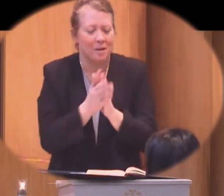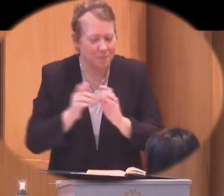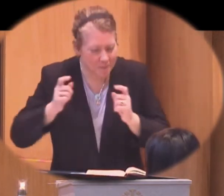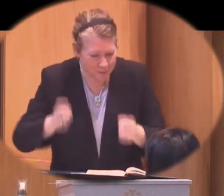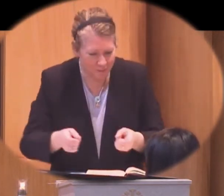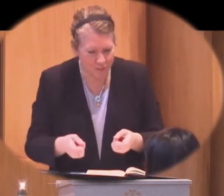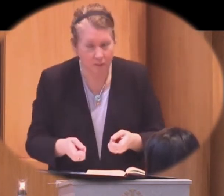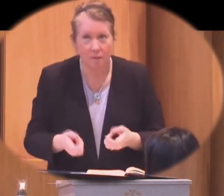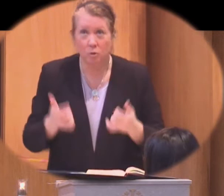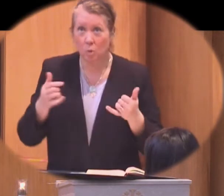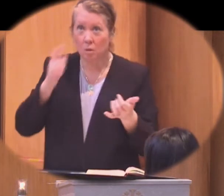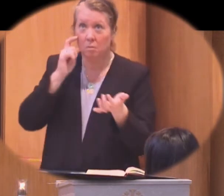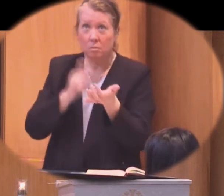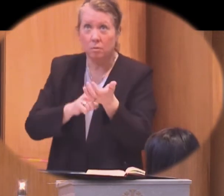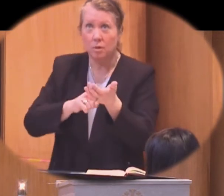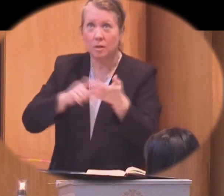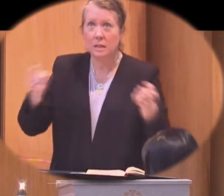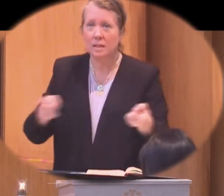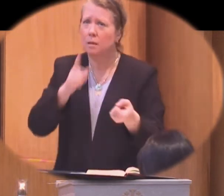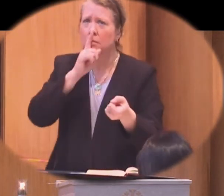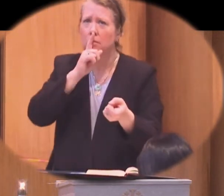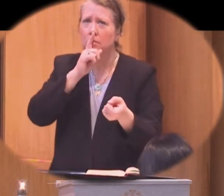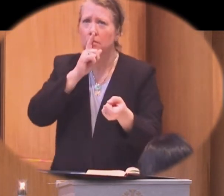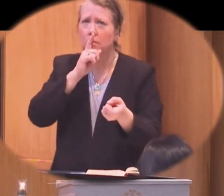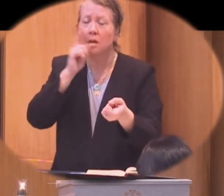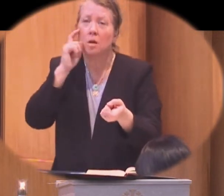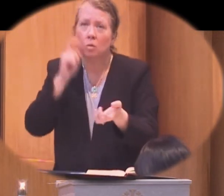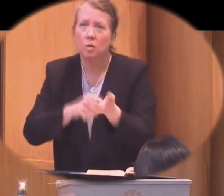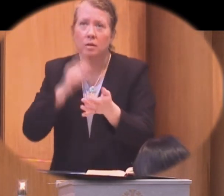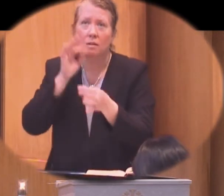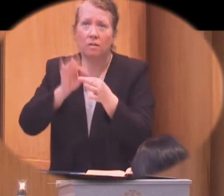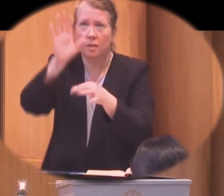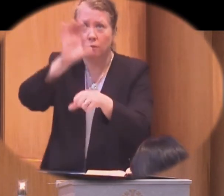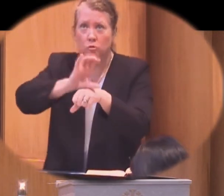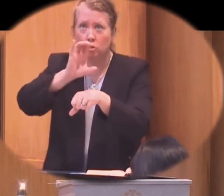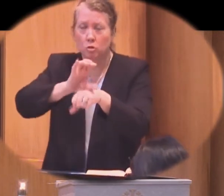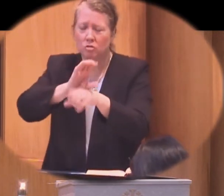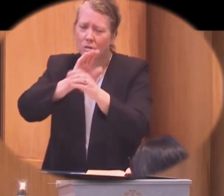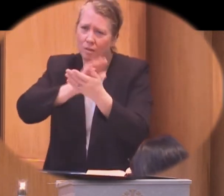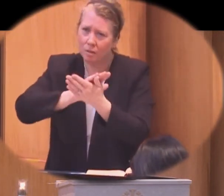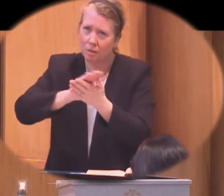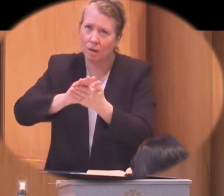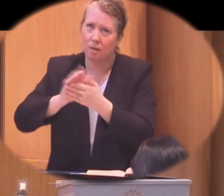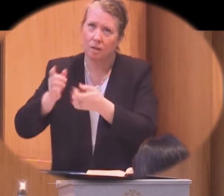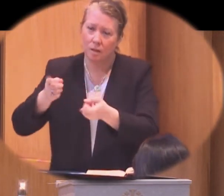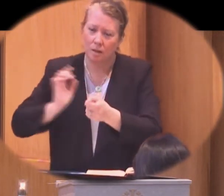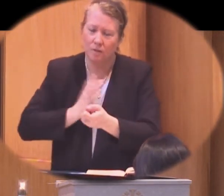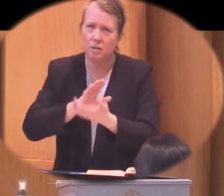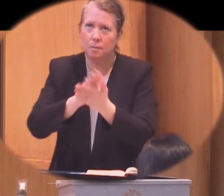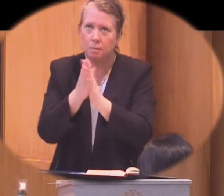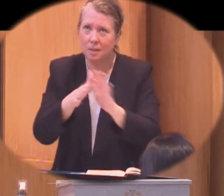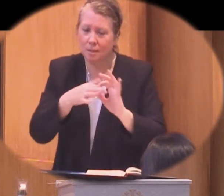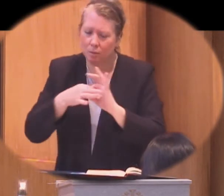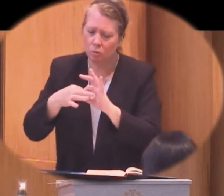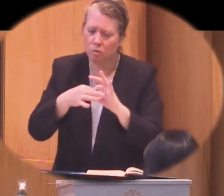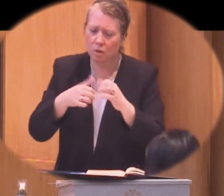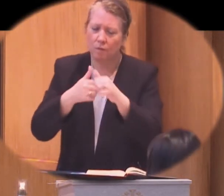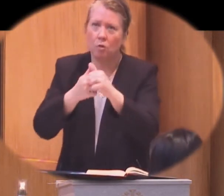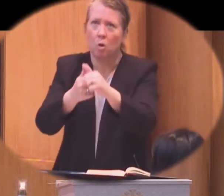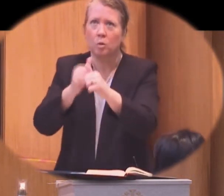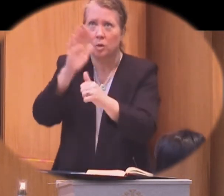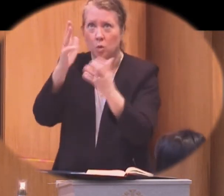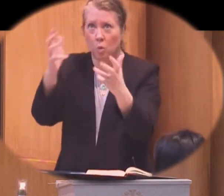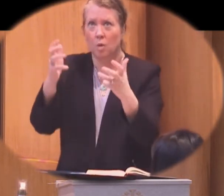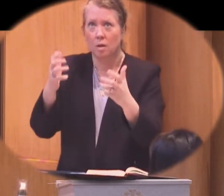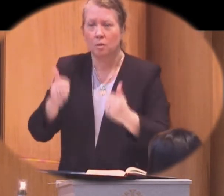you," look not on our sins, but on the faith of your church, and graciously grant her peace and unity in accordance with your